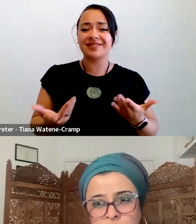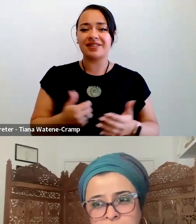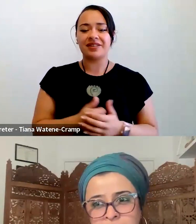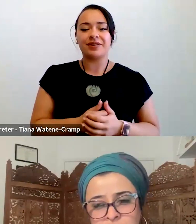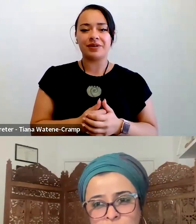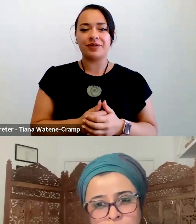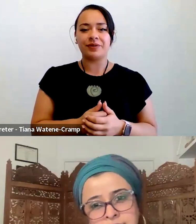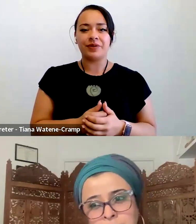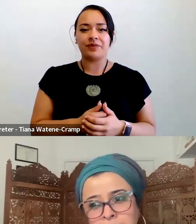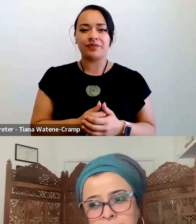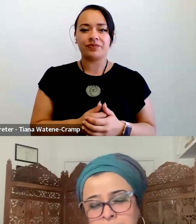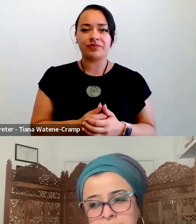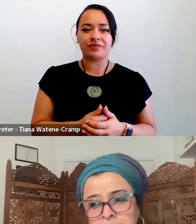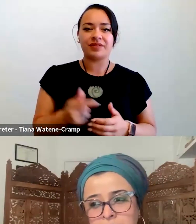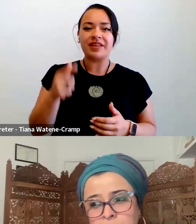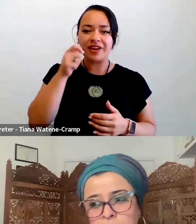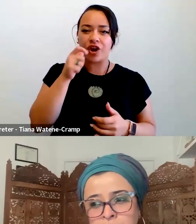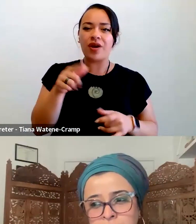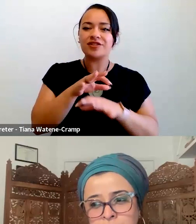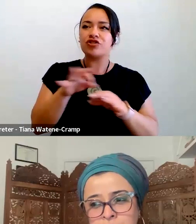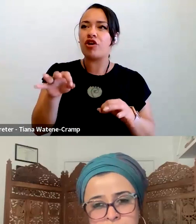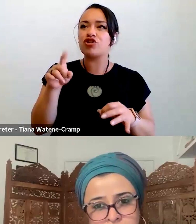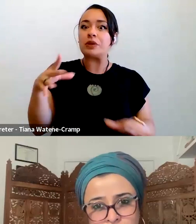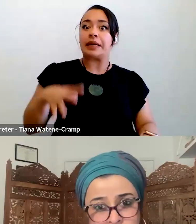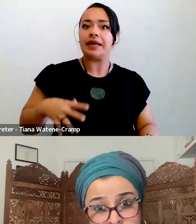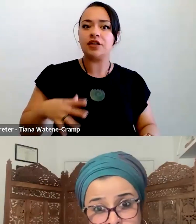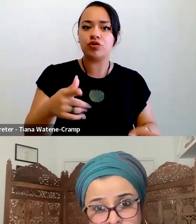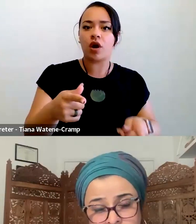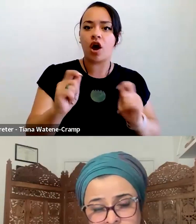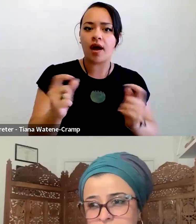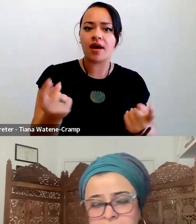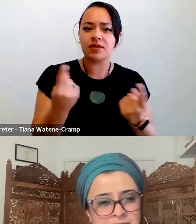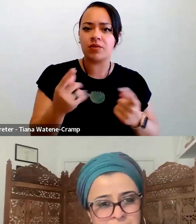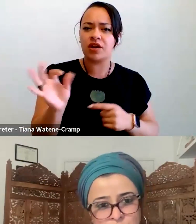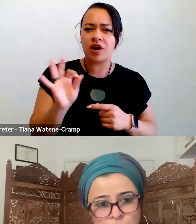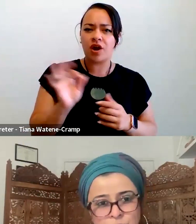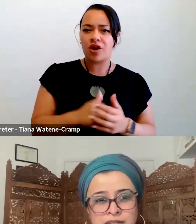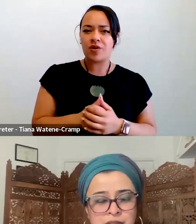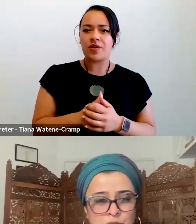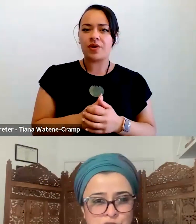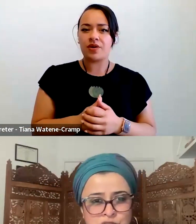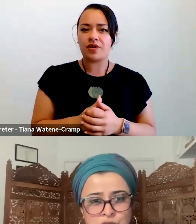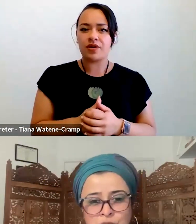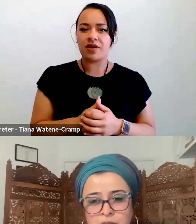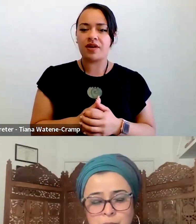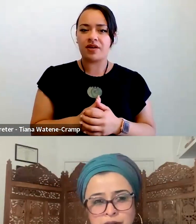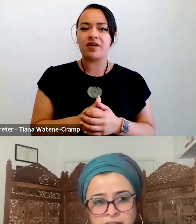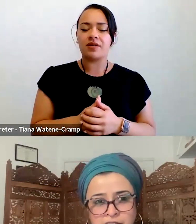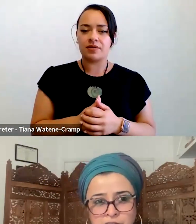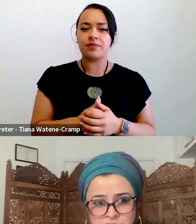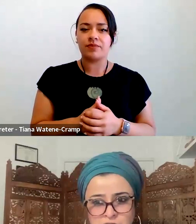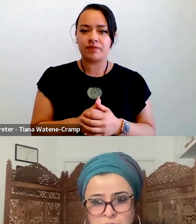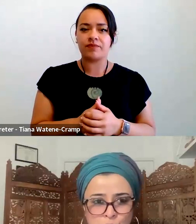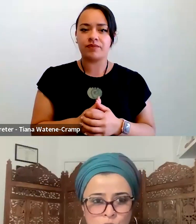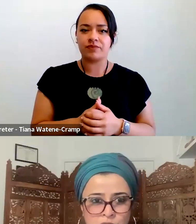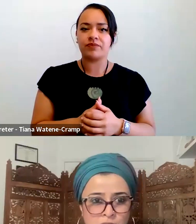win that you need to hire somebody. Look at interview substance over style. There's so many ways in which we're just so